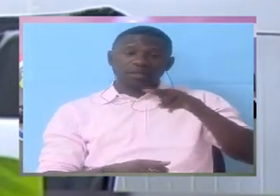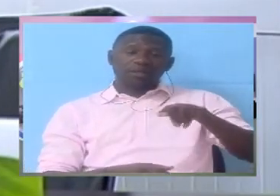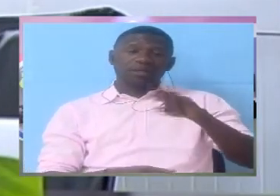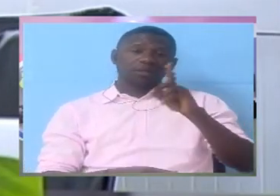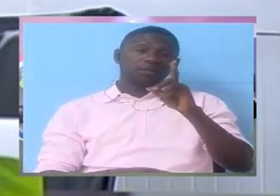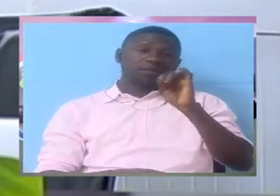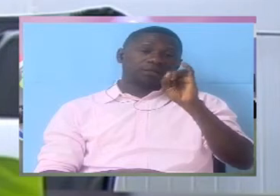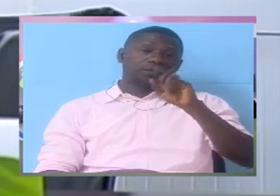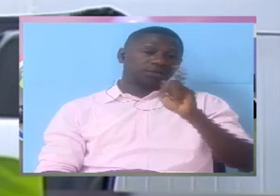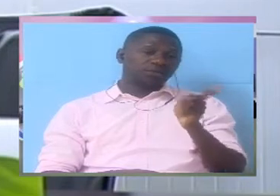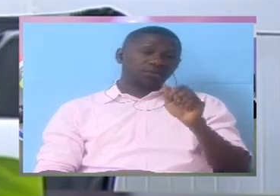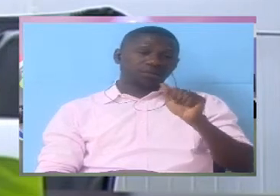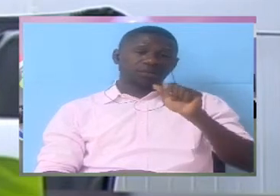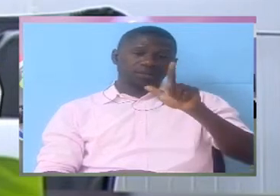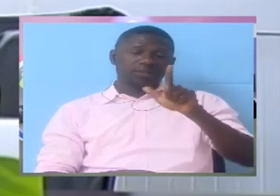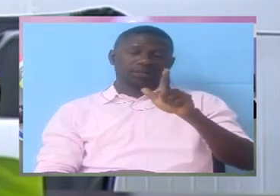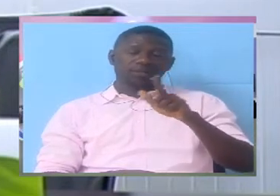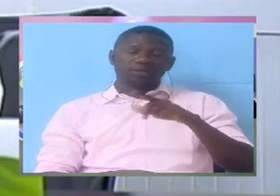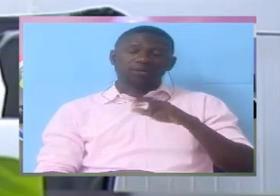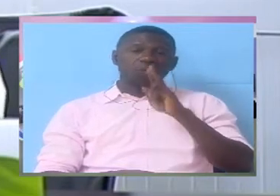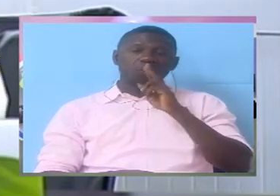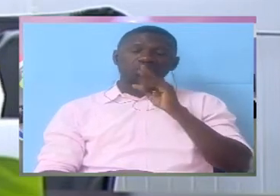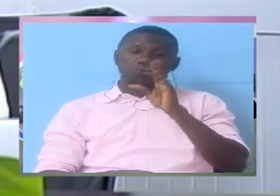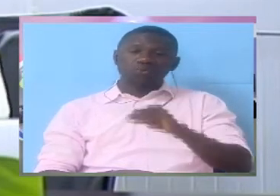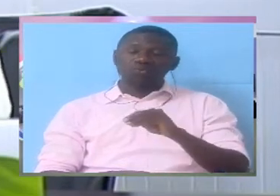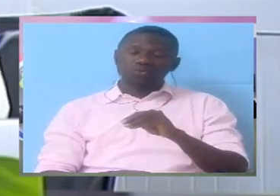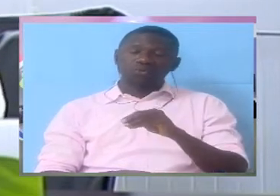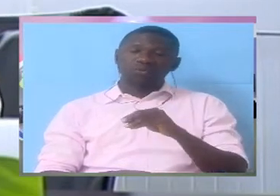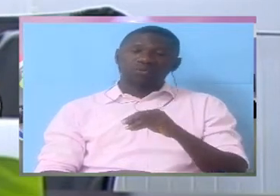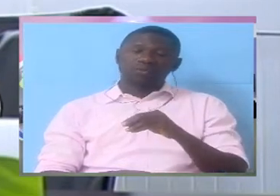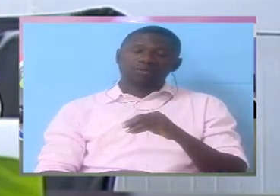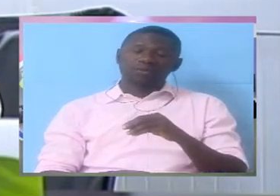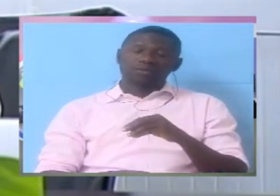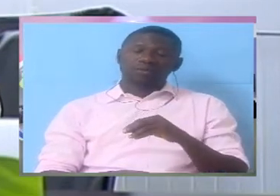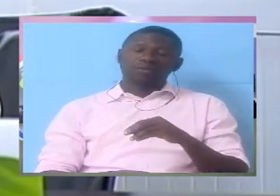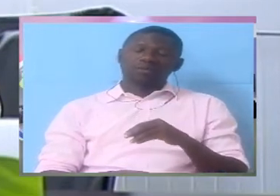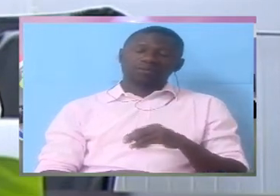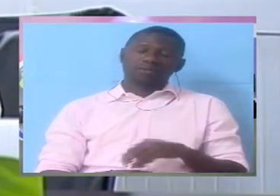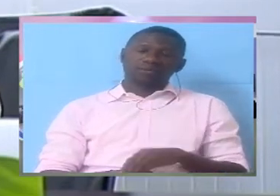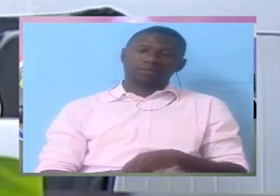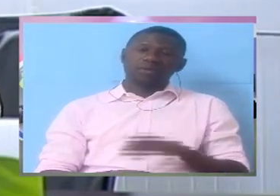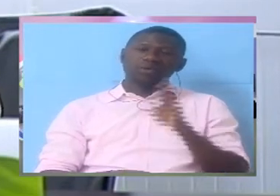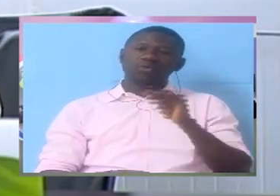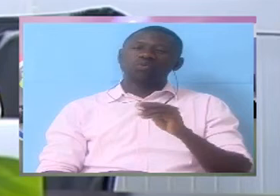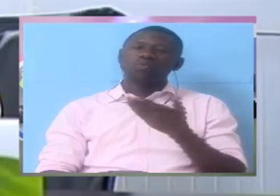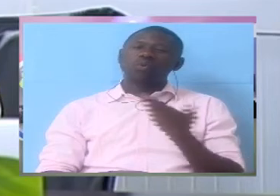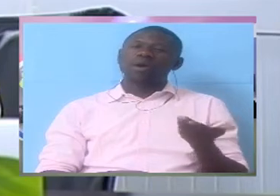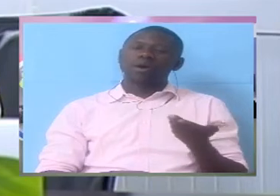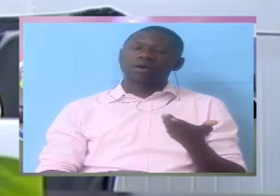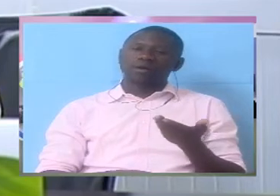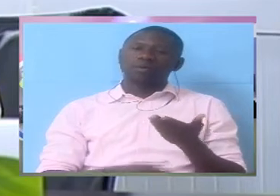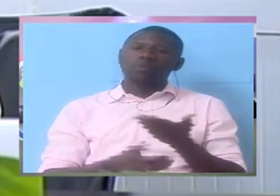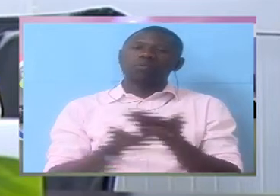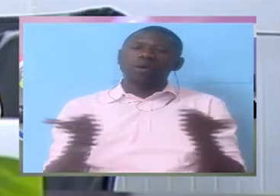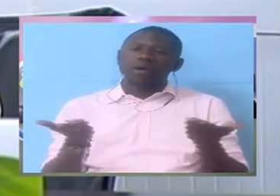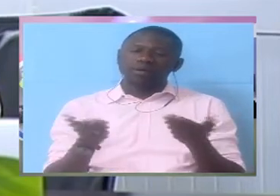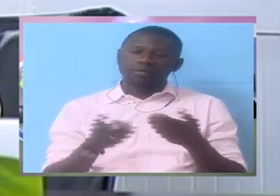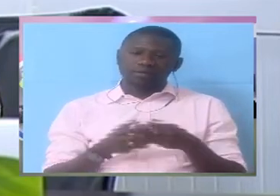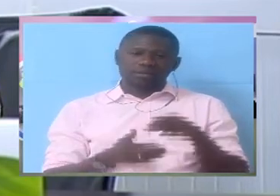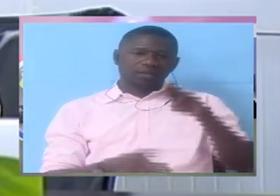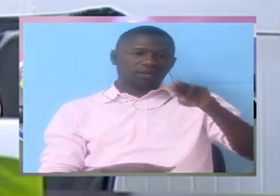Was done was done at the NIA. Directed by okay, who? Okay, NIA. Keta NIA la jumale ya